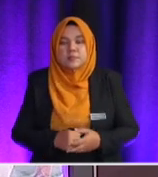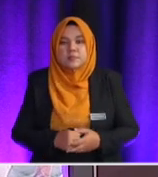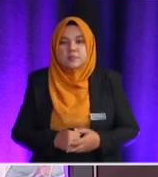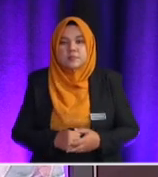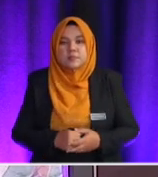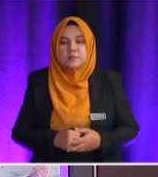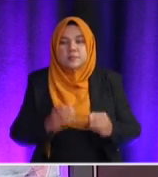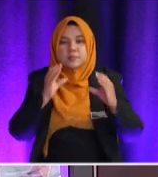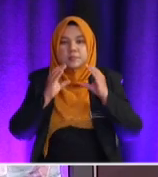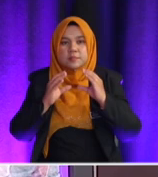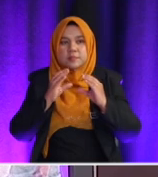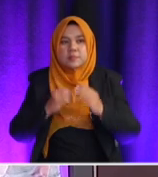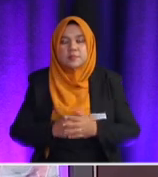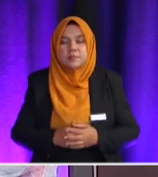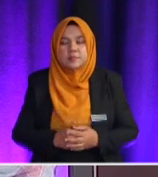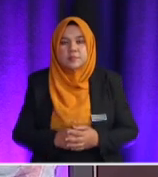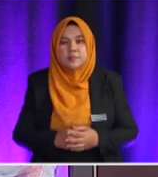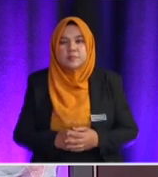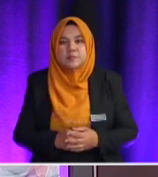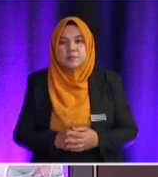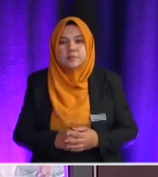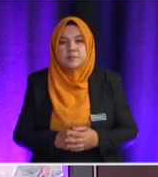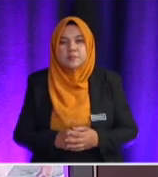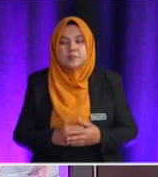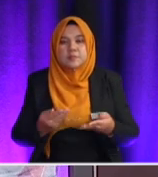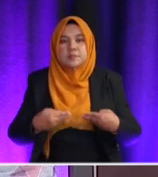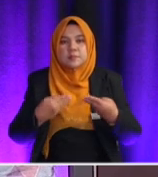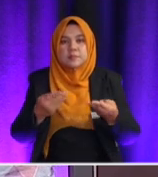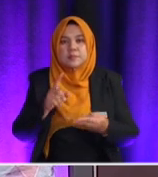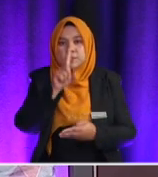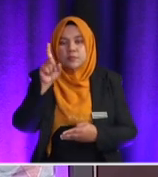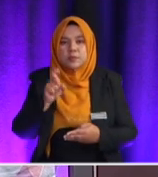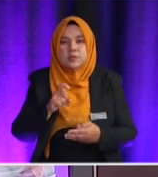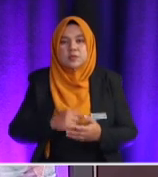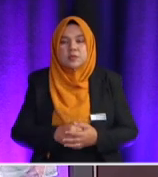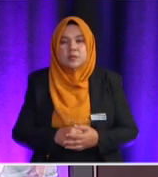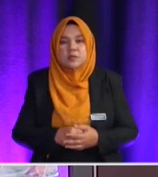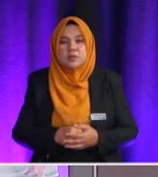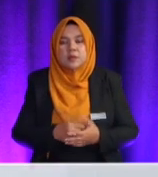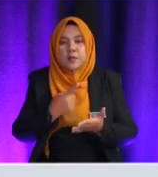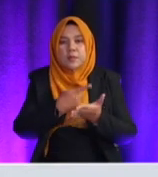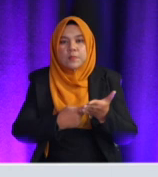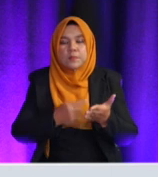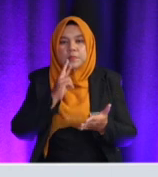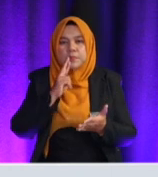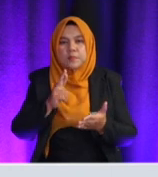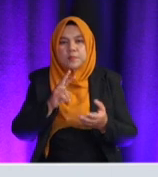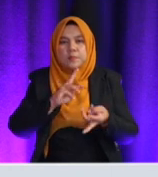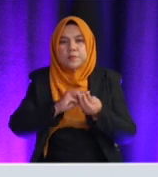is speaking. So I will give you a question here. So what are the